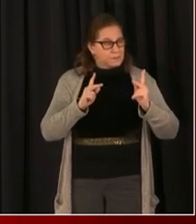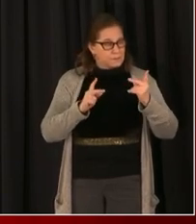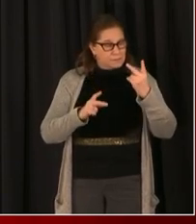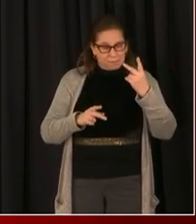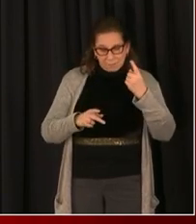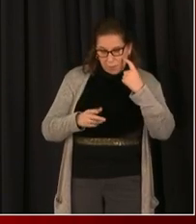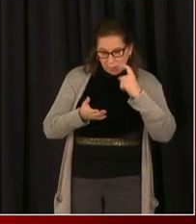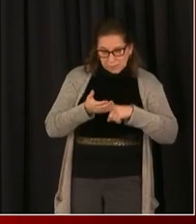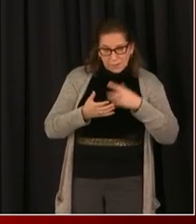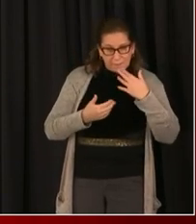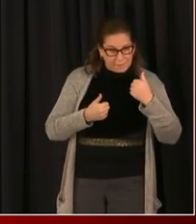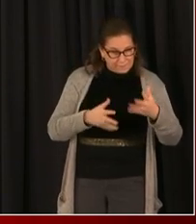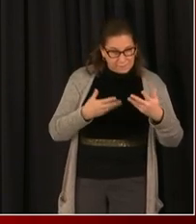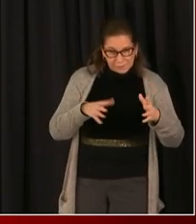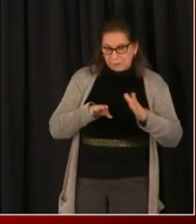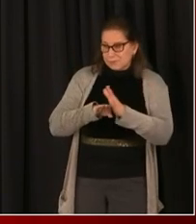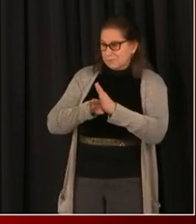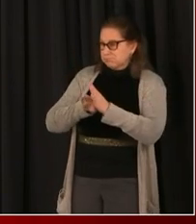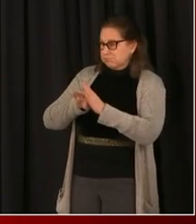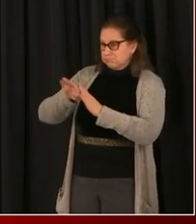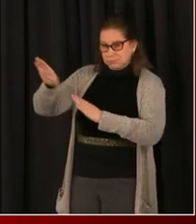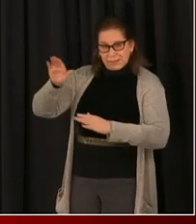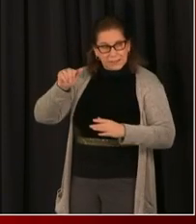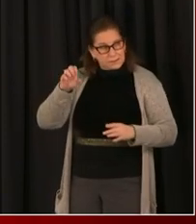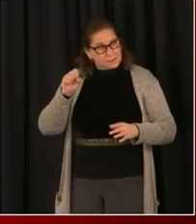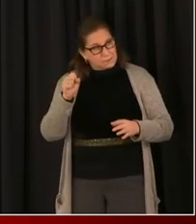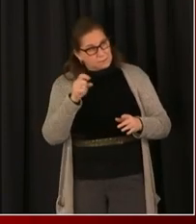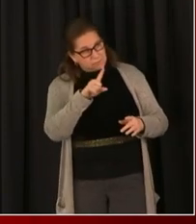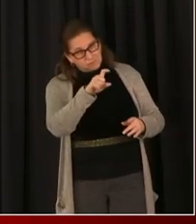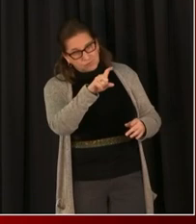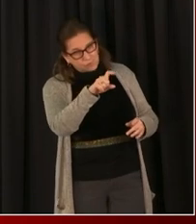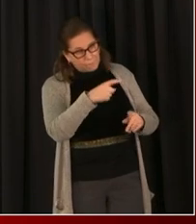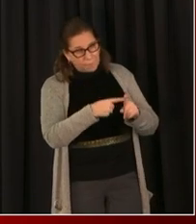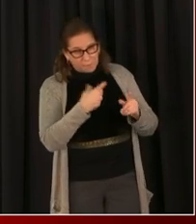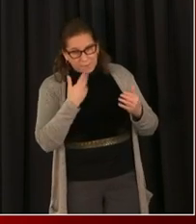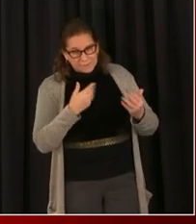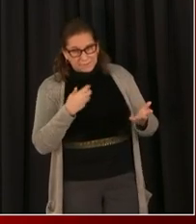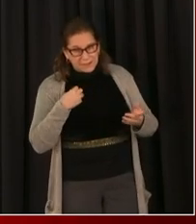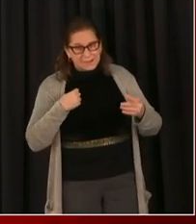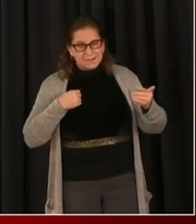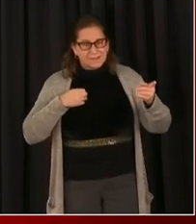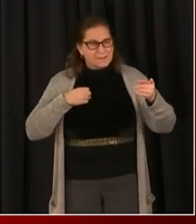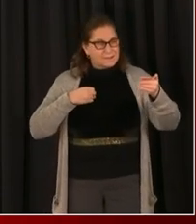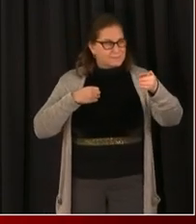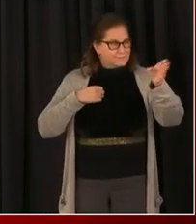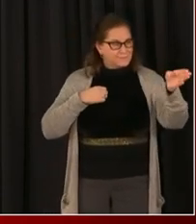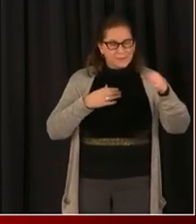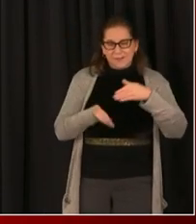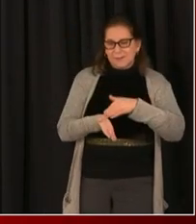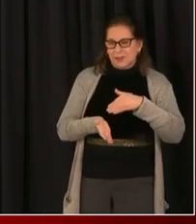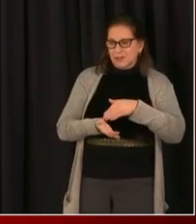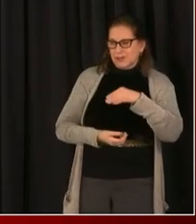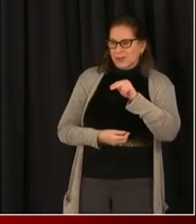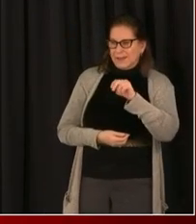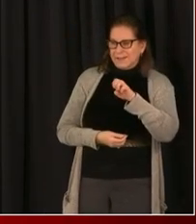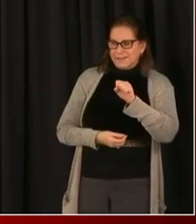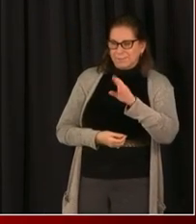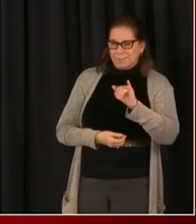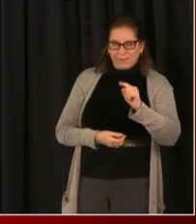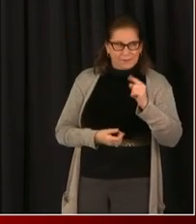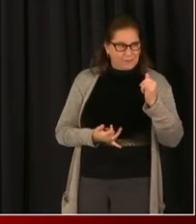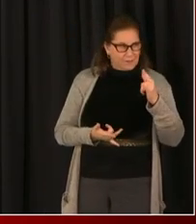Sure. So, as you all may have noted, our 7-day